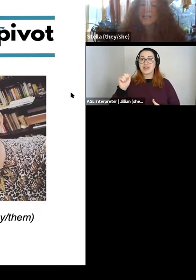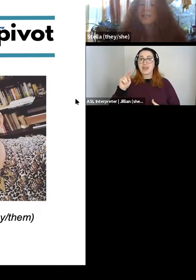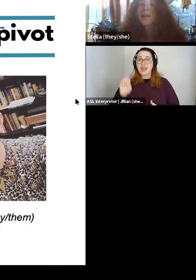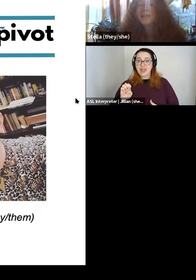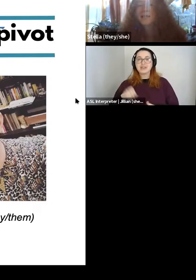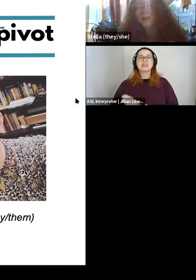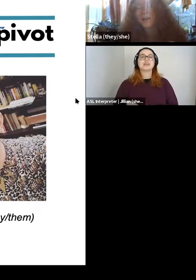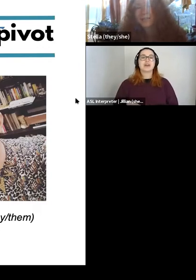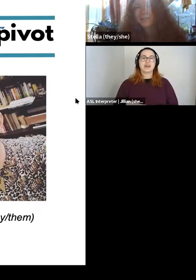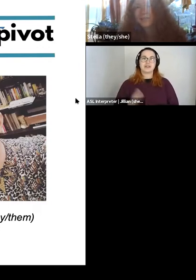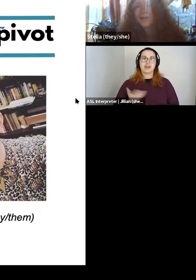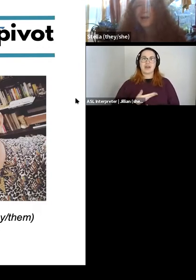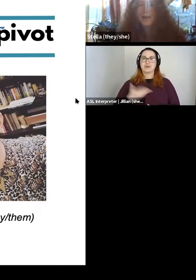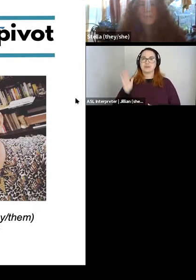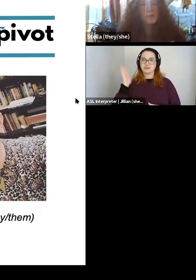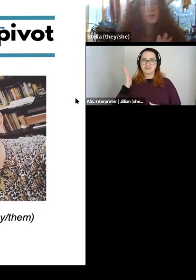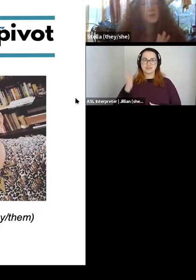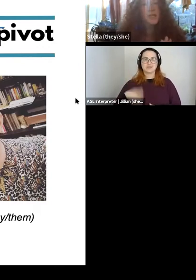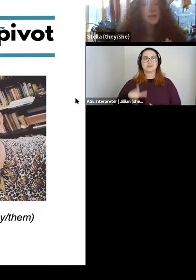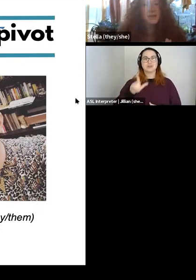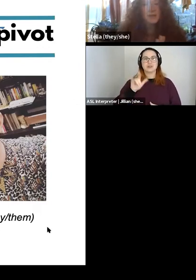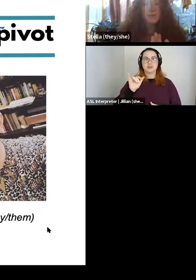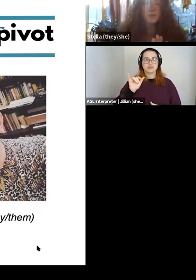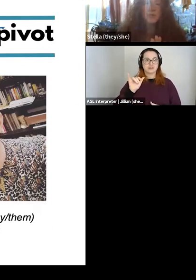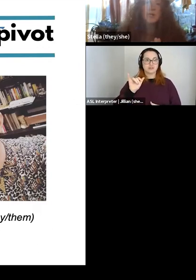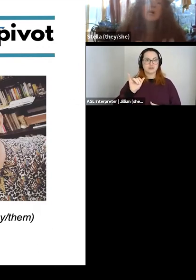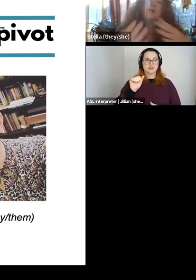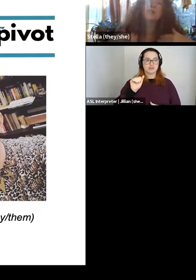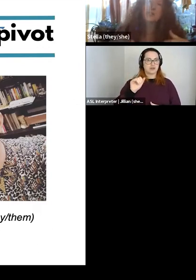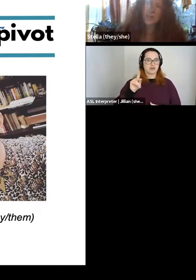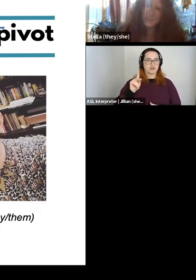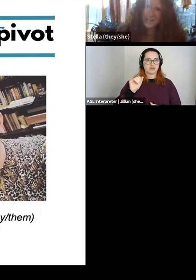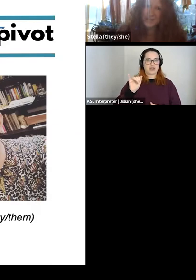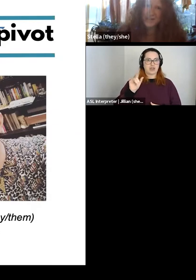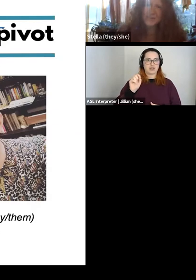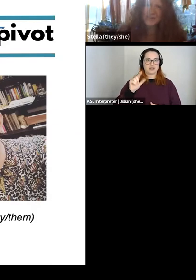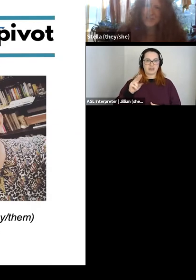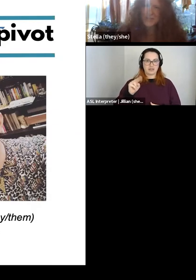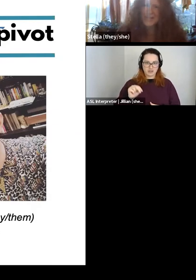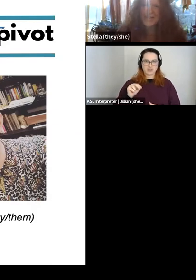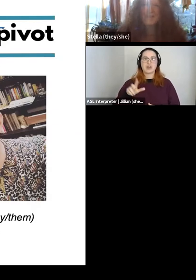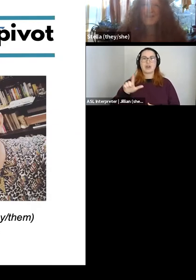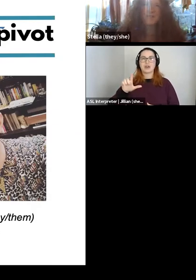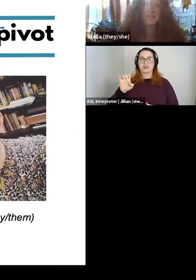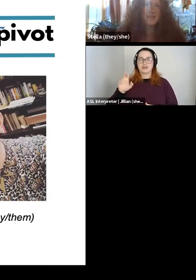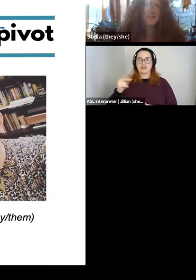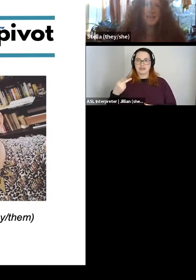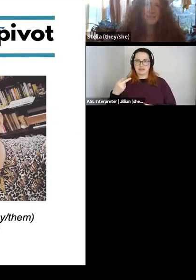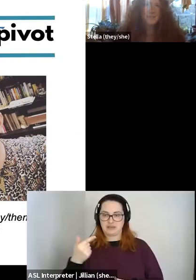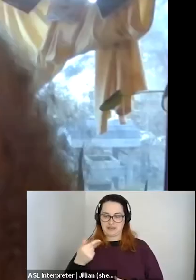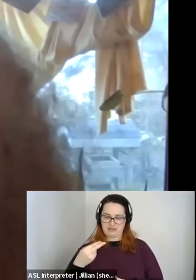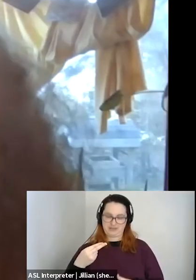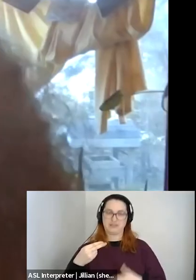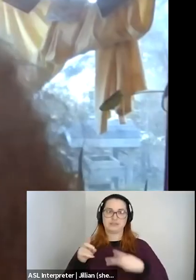Caitlin Cullen and Leigh Hyde. So Seth, if you could stop sharing your screen, and then we'll let